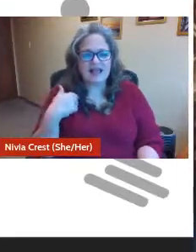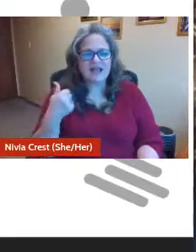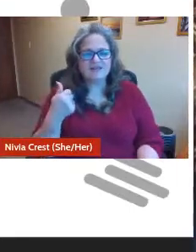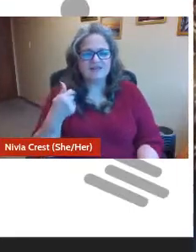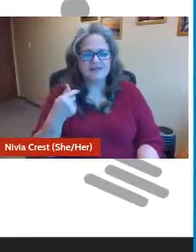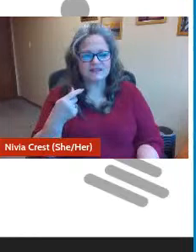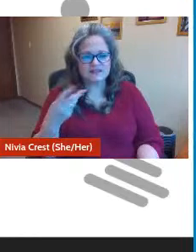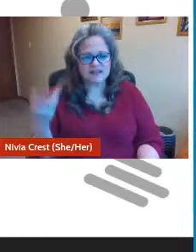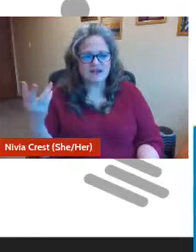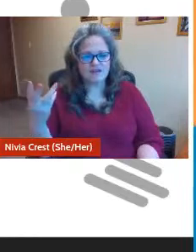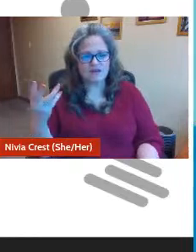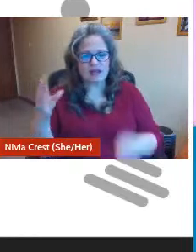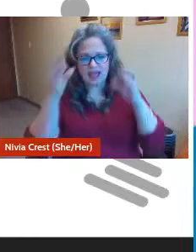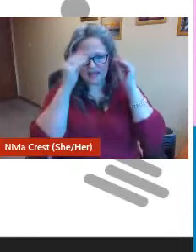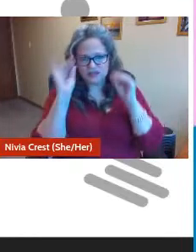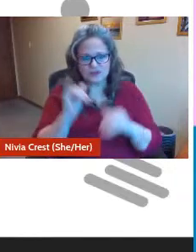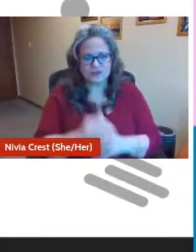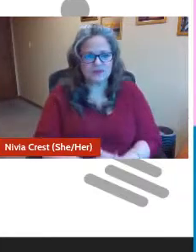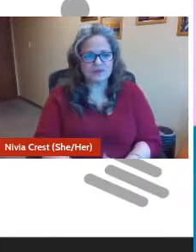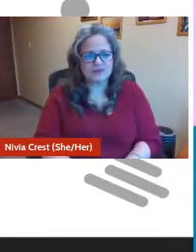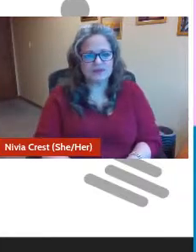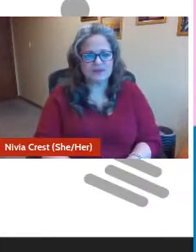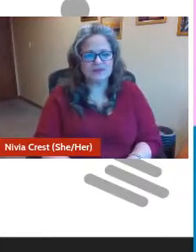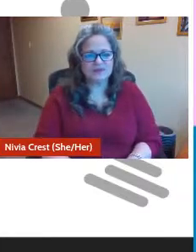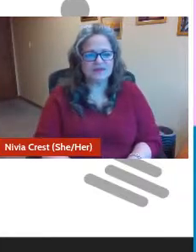Some are ebony hats.